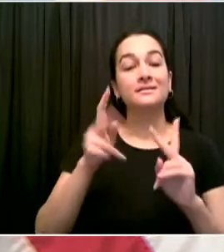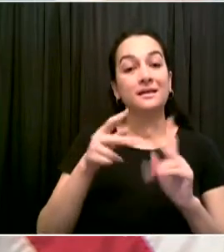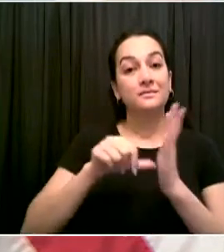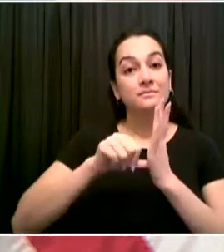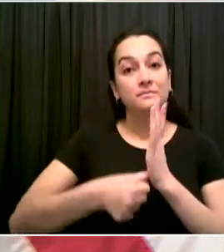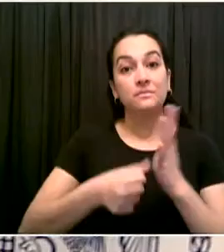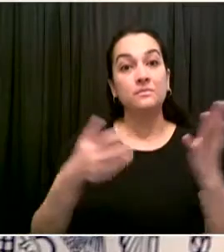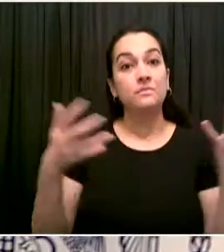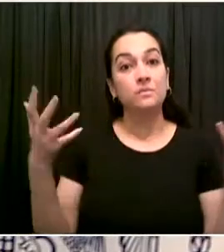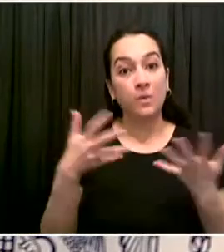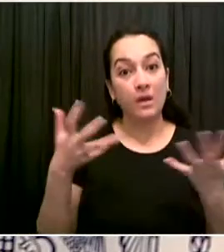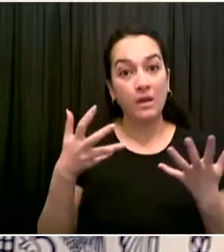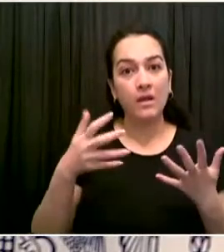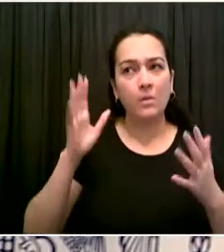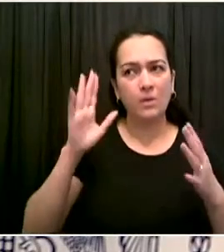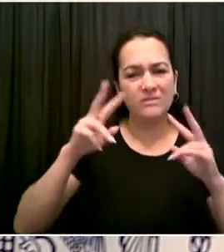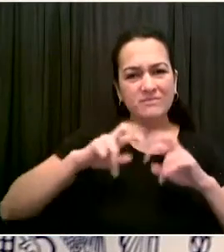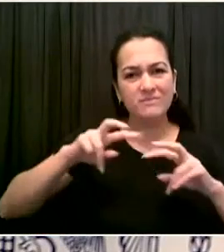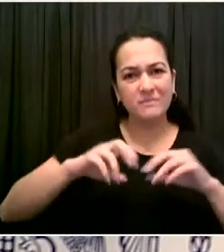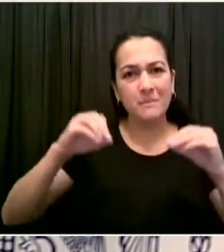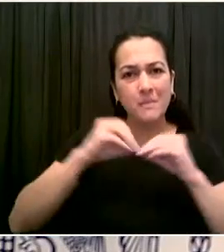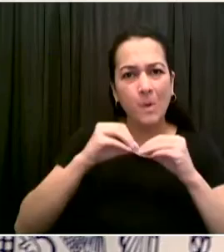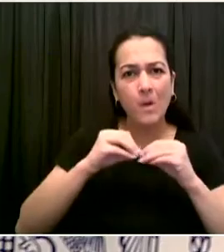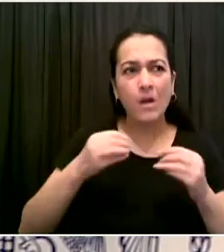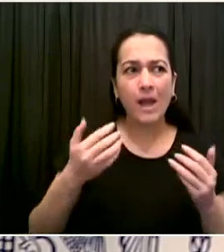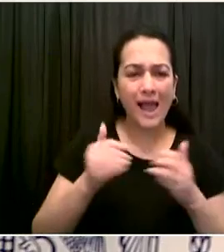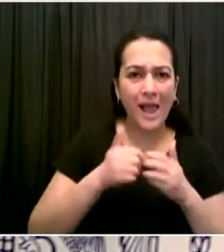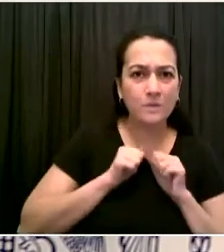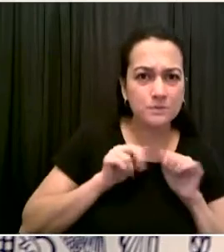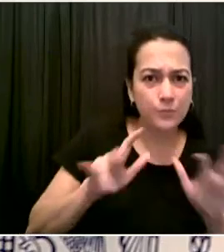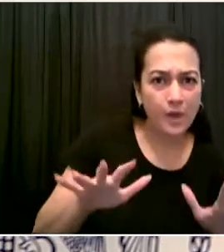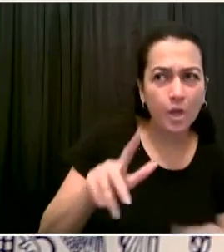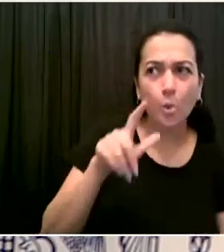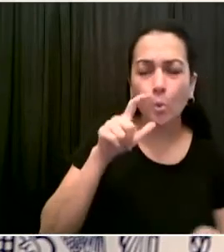you. The next is Andrew Siff from WNBC.